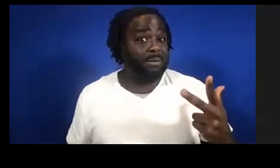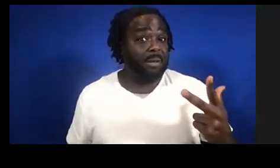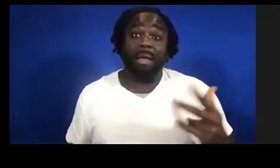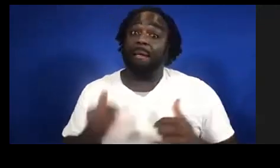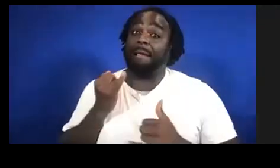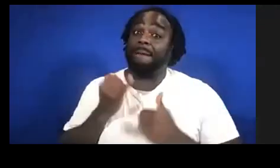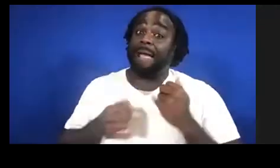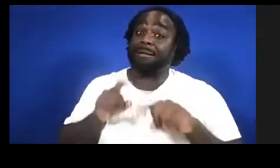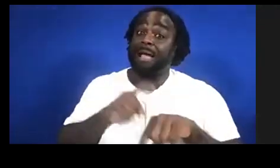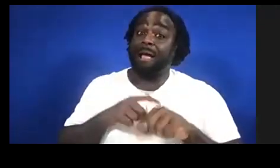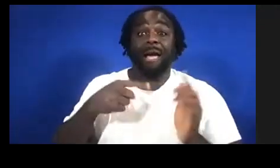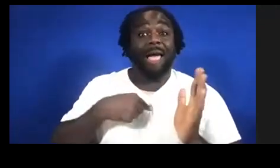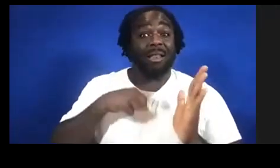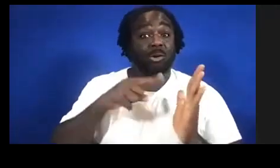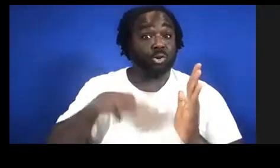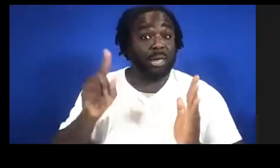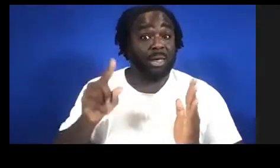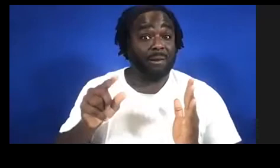really?